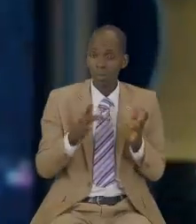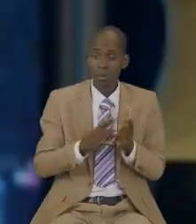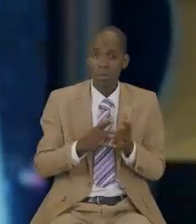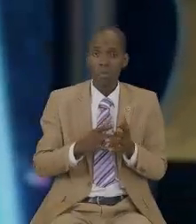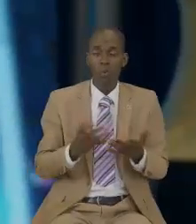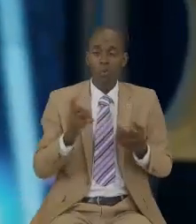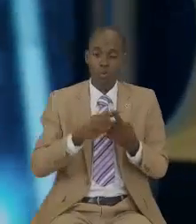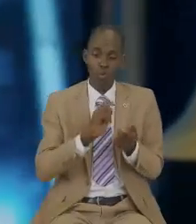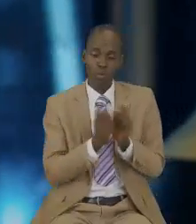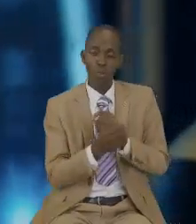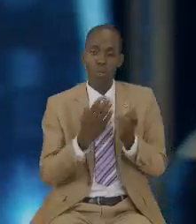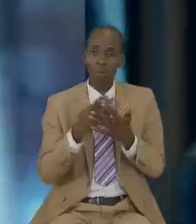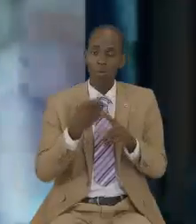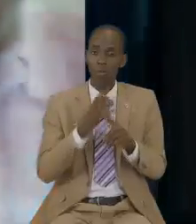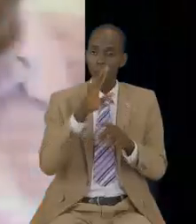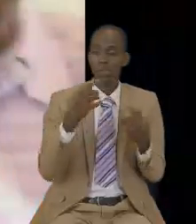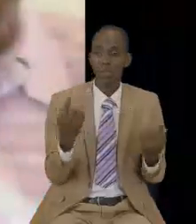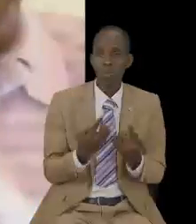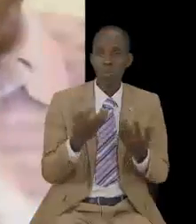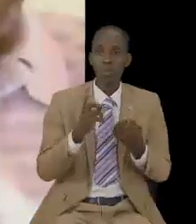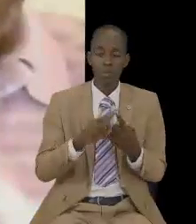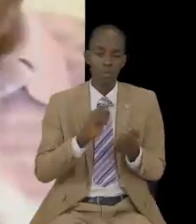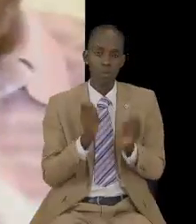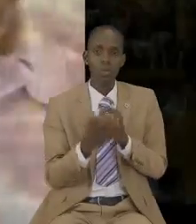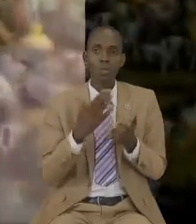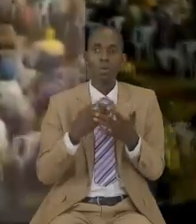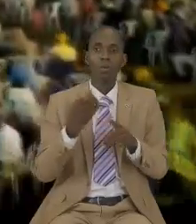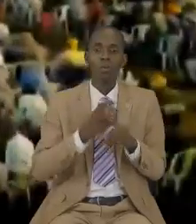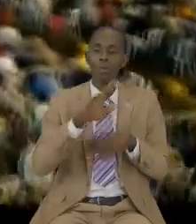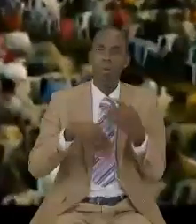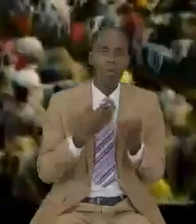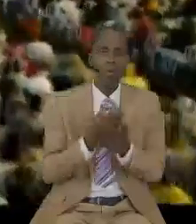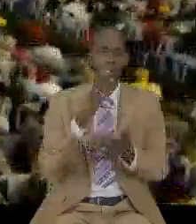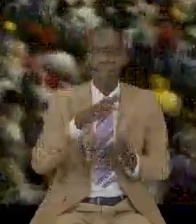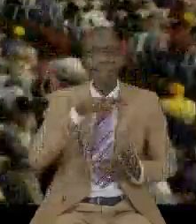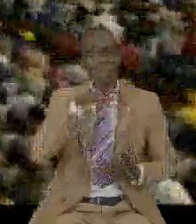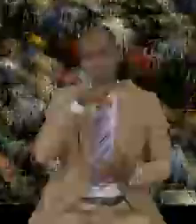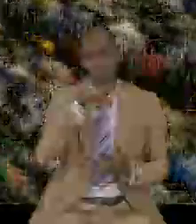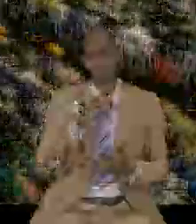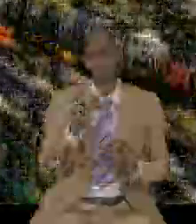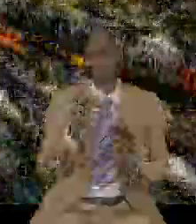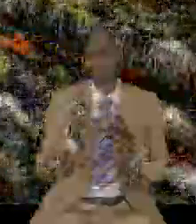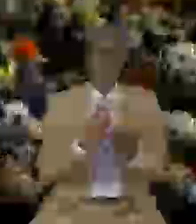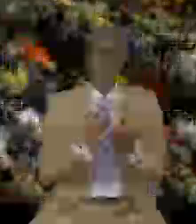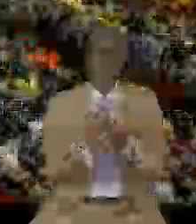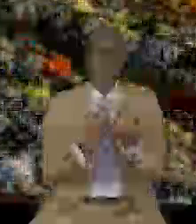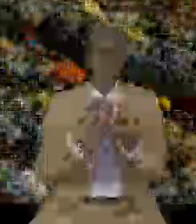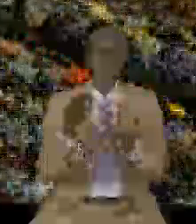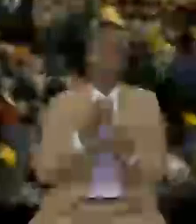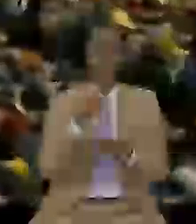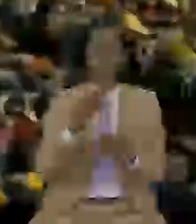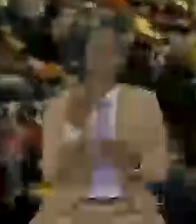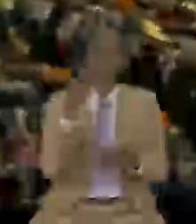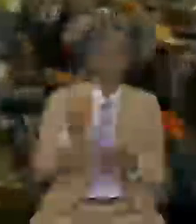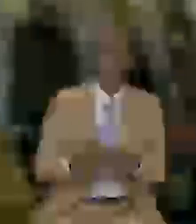my sin. I turn away from all my iniquities. I turn away from all my transgressions. Lord,